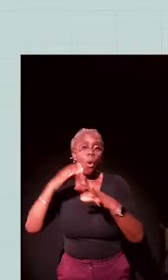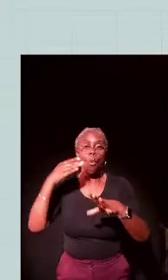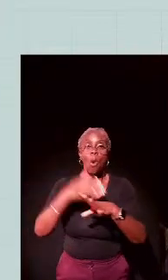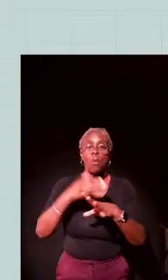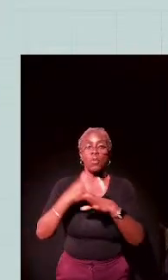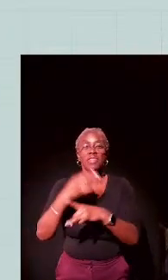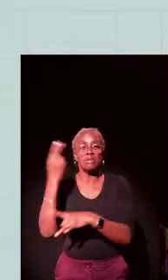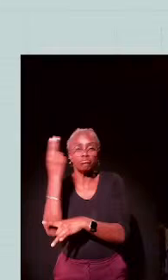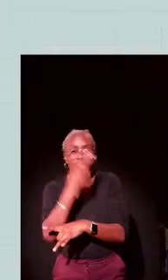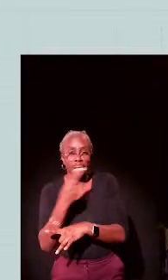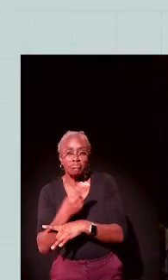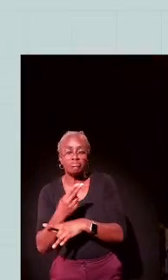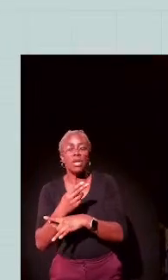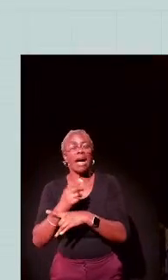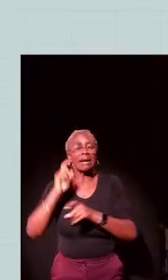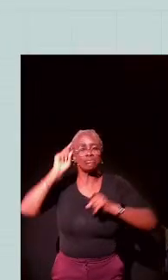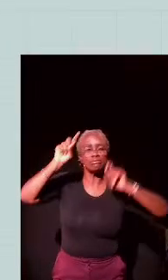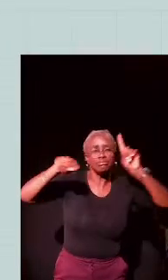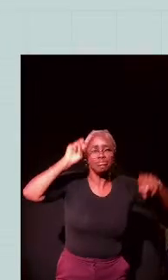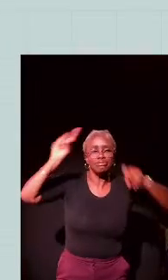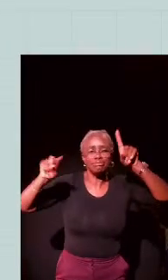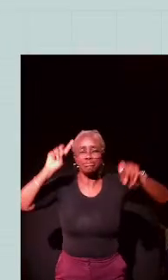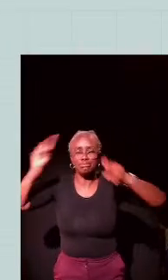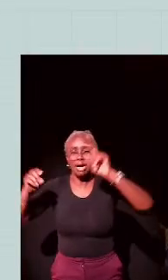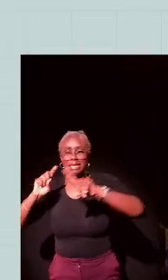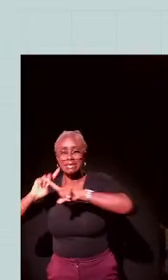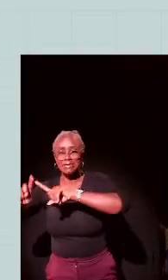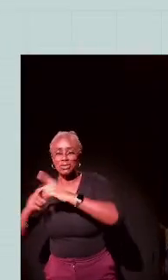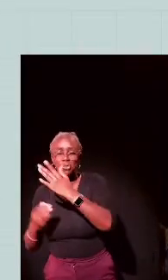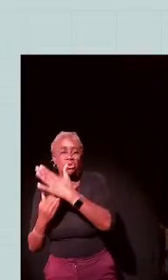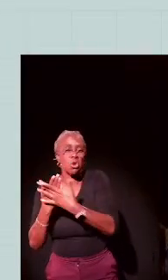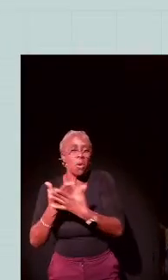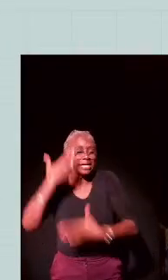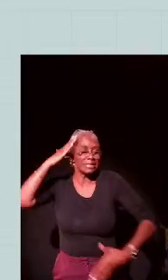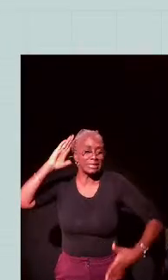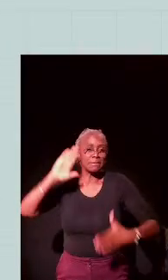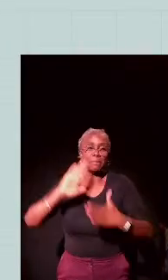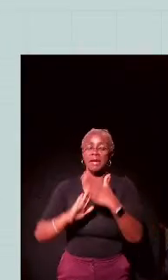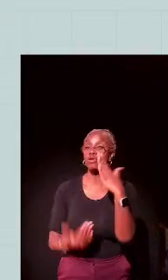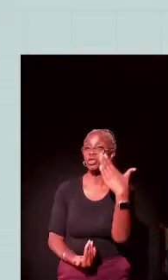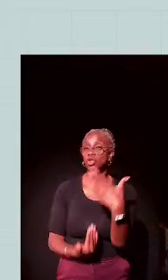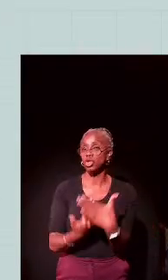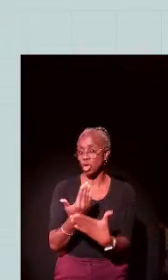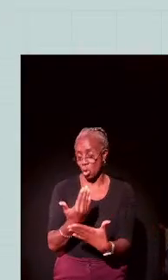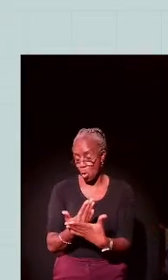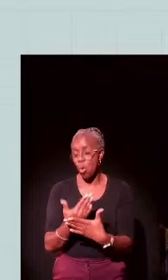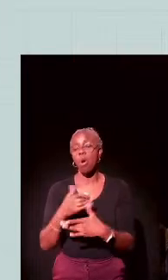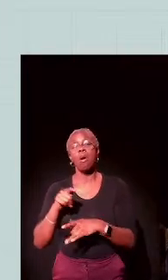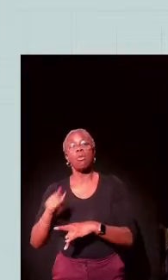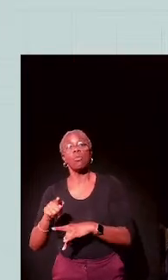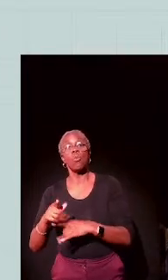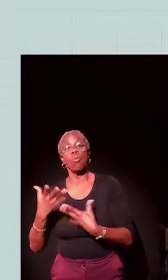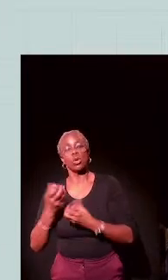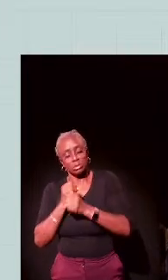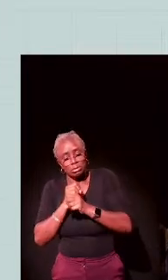with prototyping, new ideas, new products, new experiences that we kind of want to build out as a